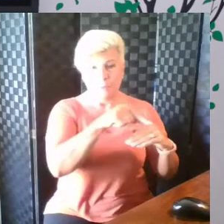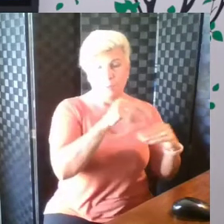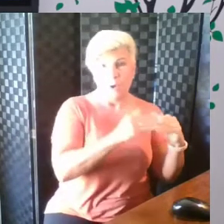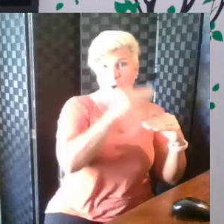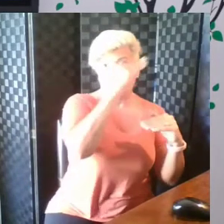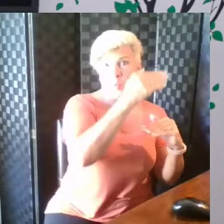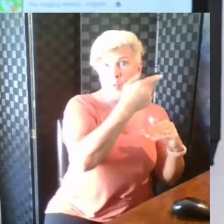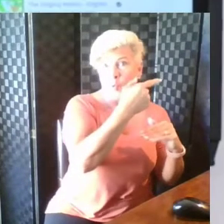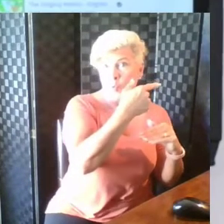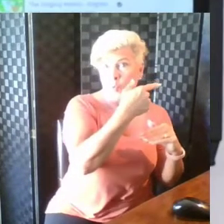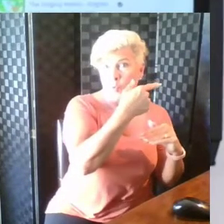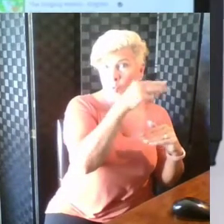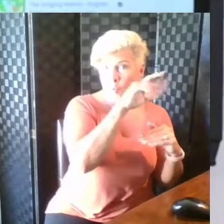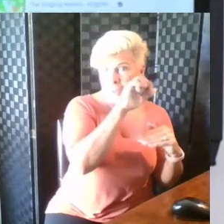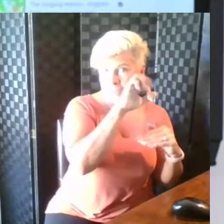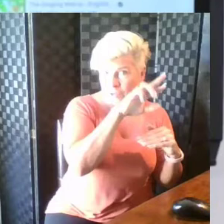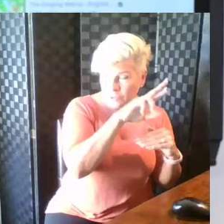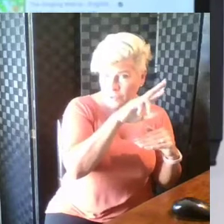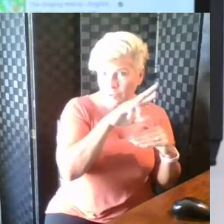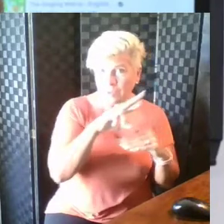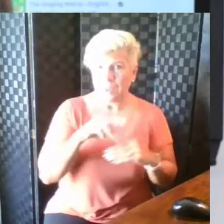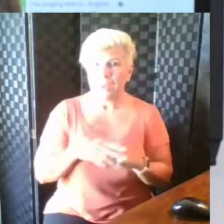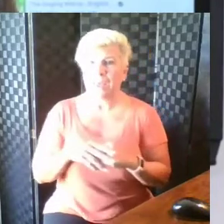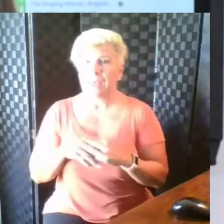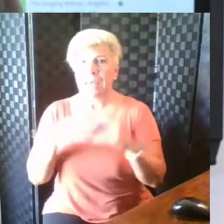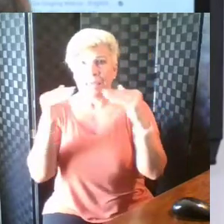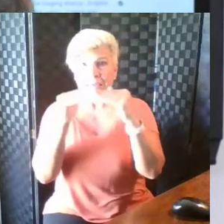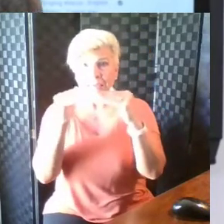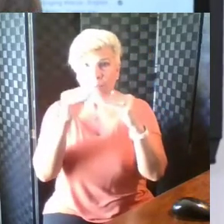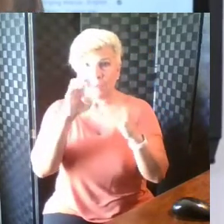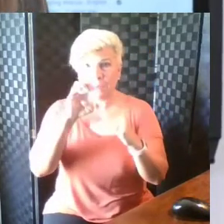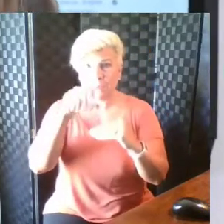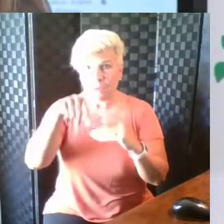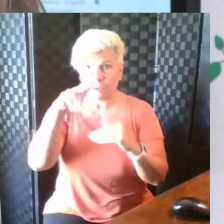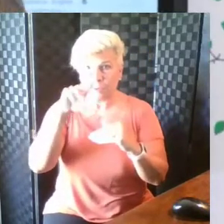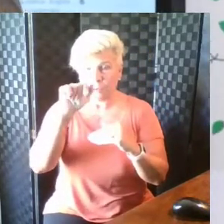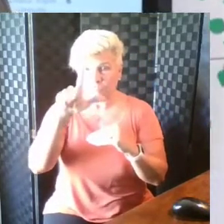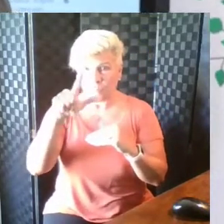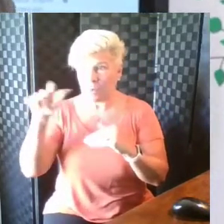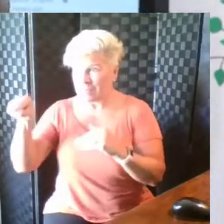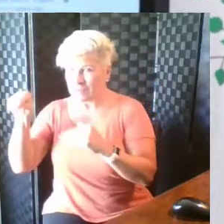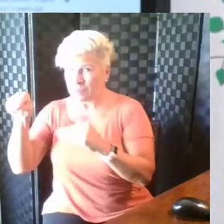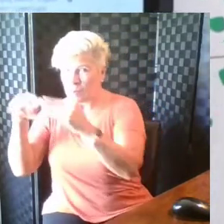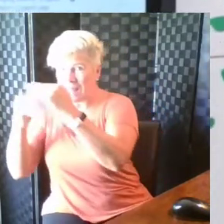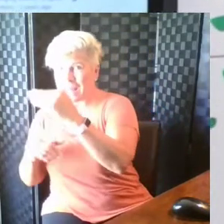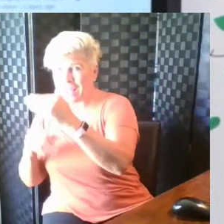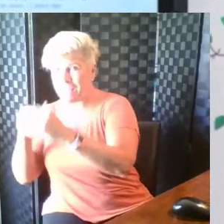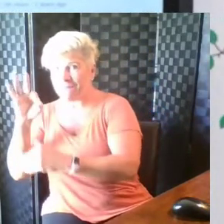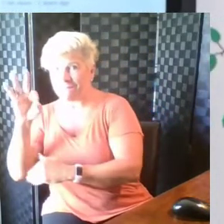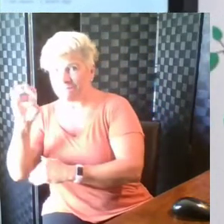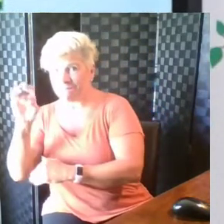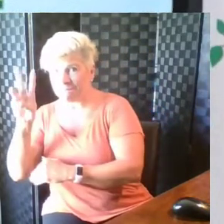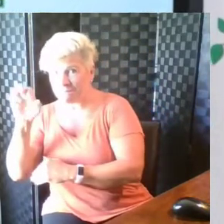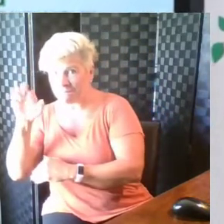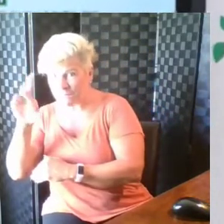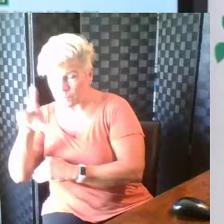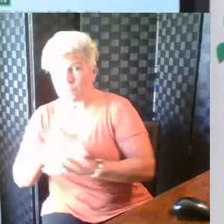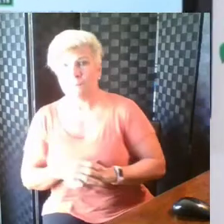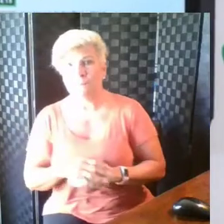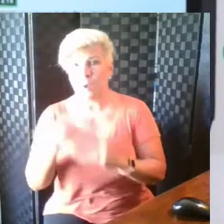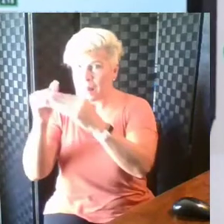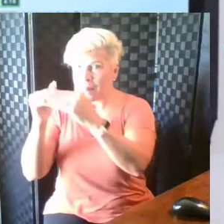and fewer or less, we're really going to impress some people. Okay, I'm going to put my bears back, and we're going to look at these groups